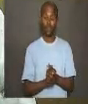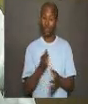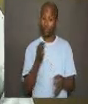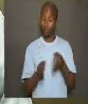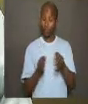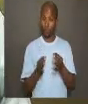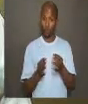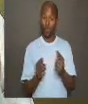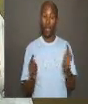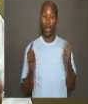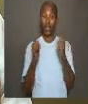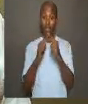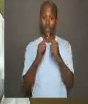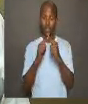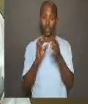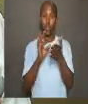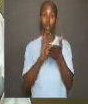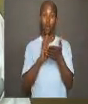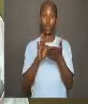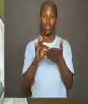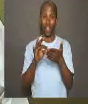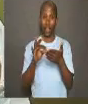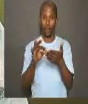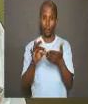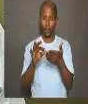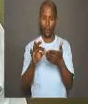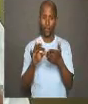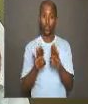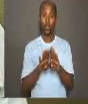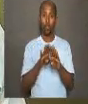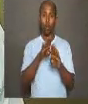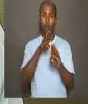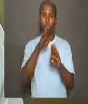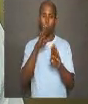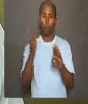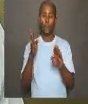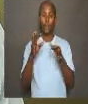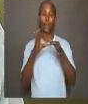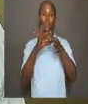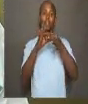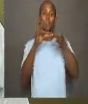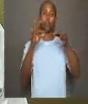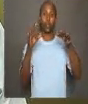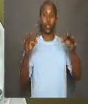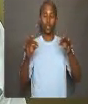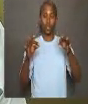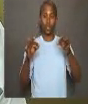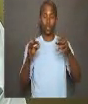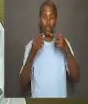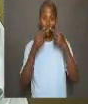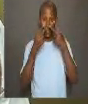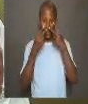If we attach a quantifier to an open proposition, it